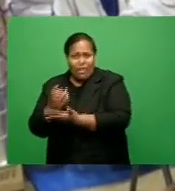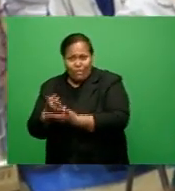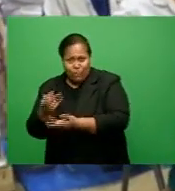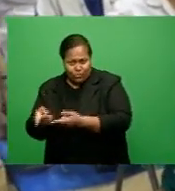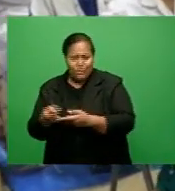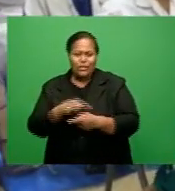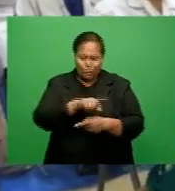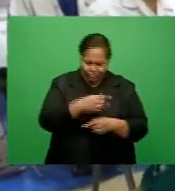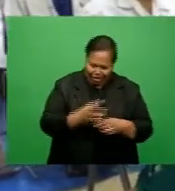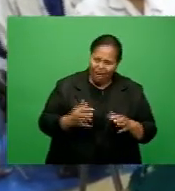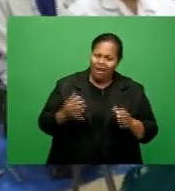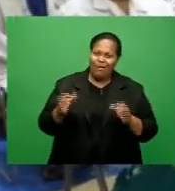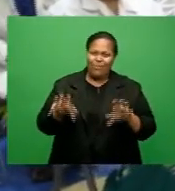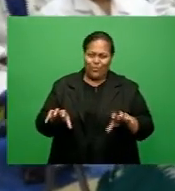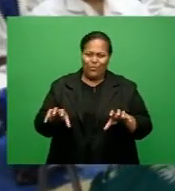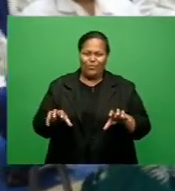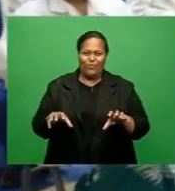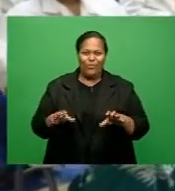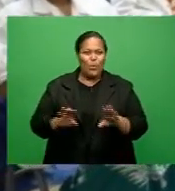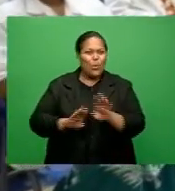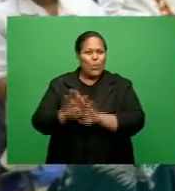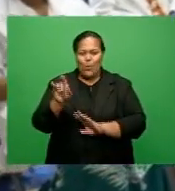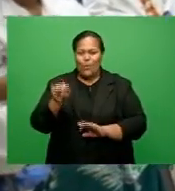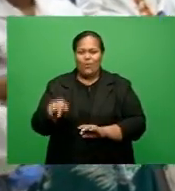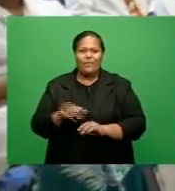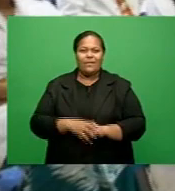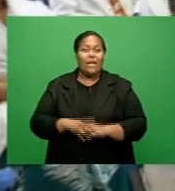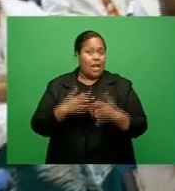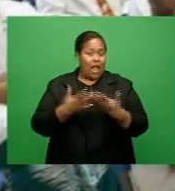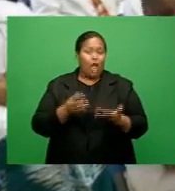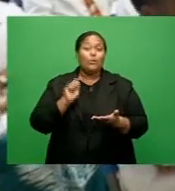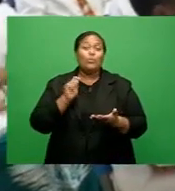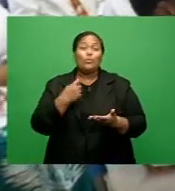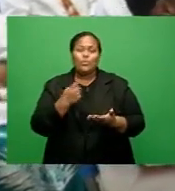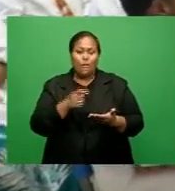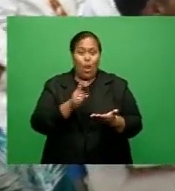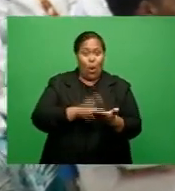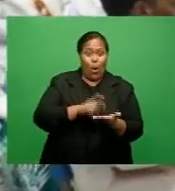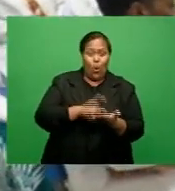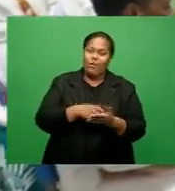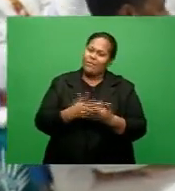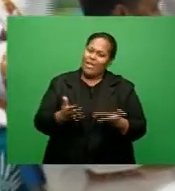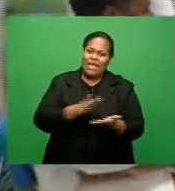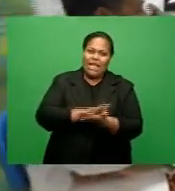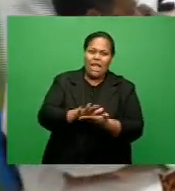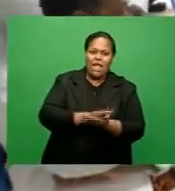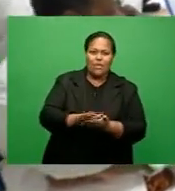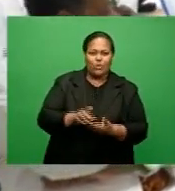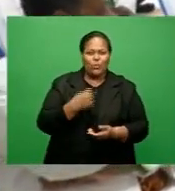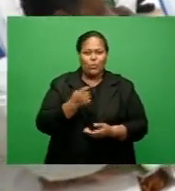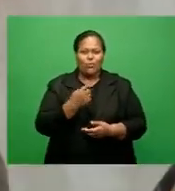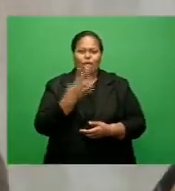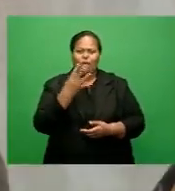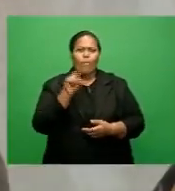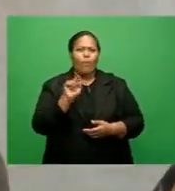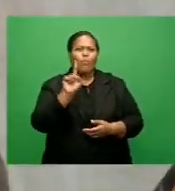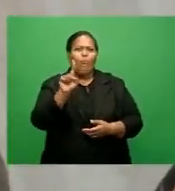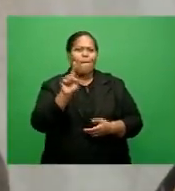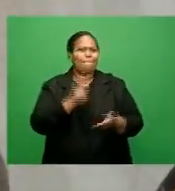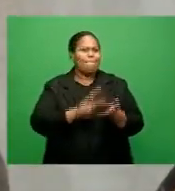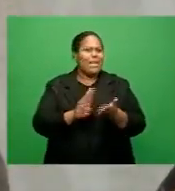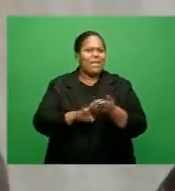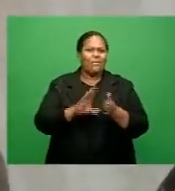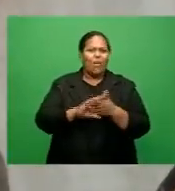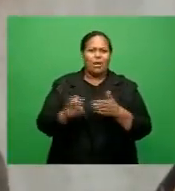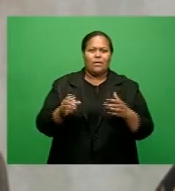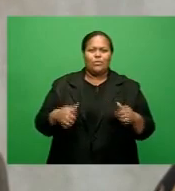are now in process of clearing our debts with Fiji Investment Corporation Limited of $4.1 million. Deputy Board